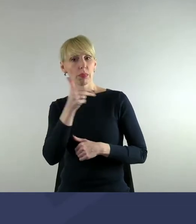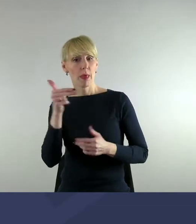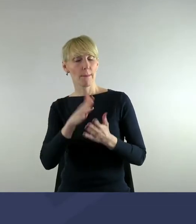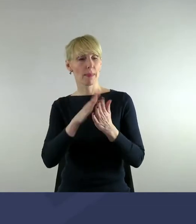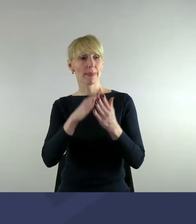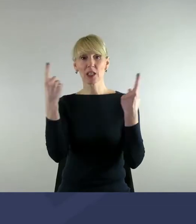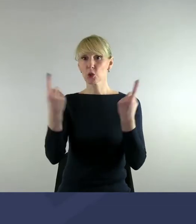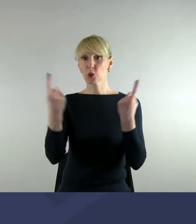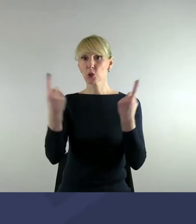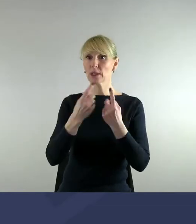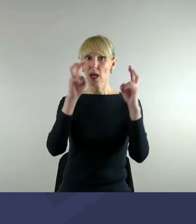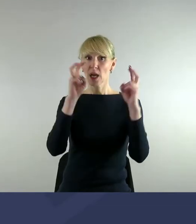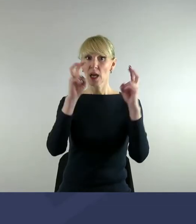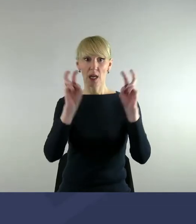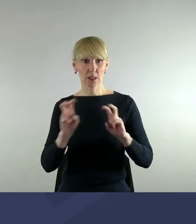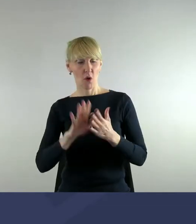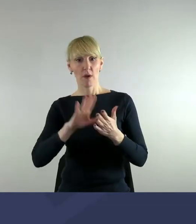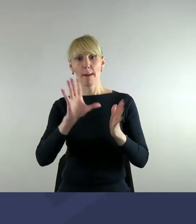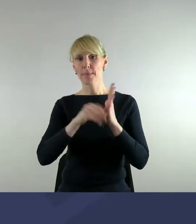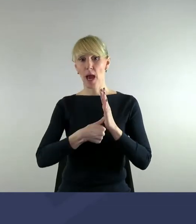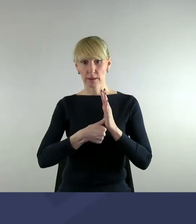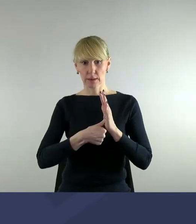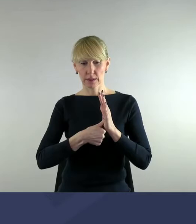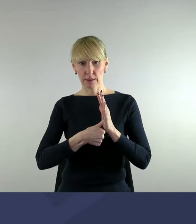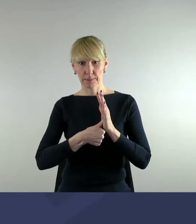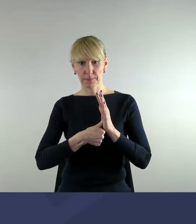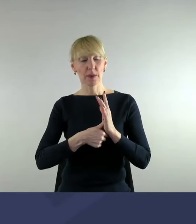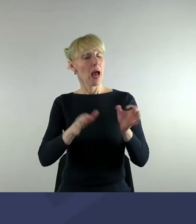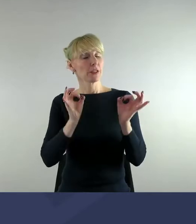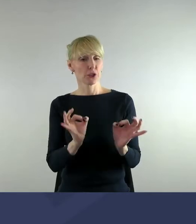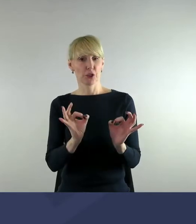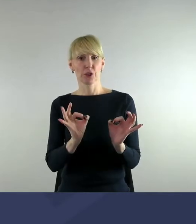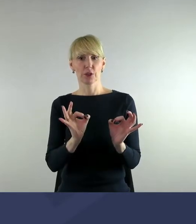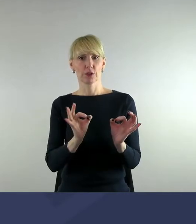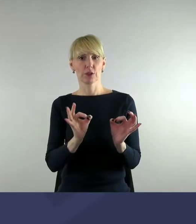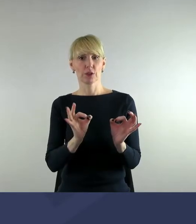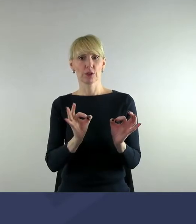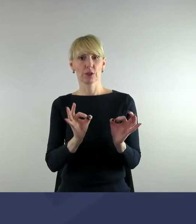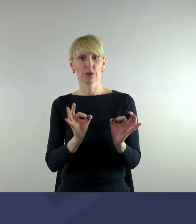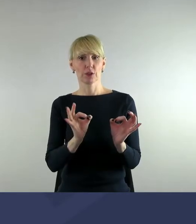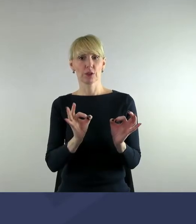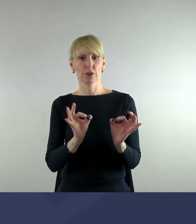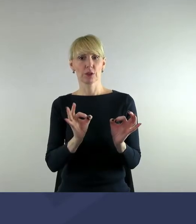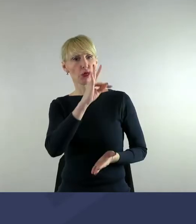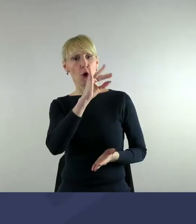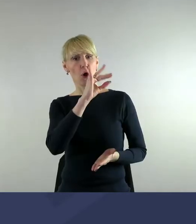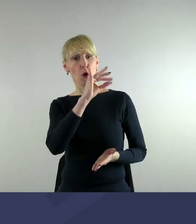forum devoted to the preparedness to crisis situation. Today's meeting will